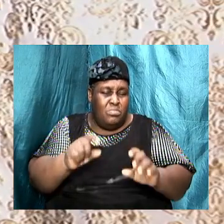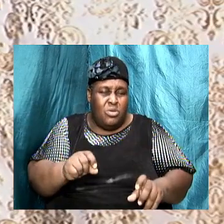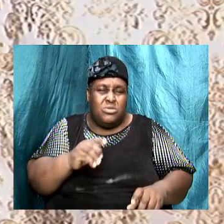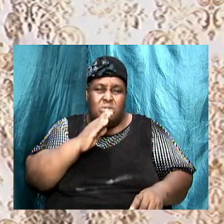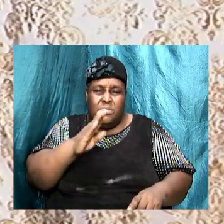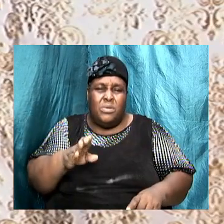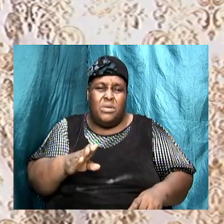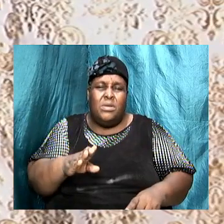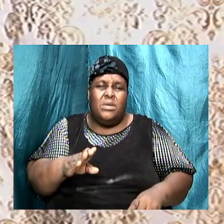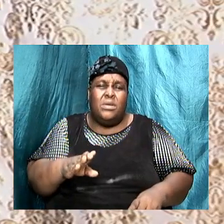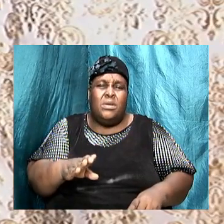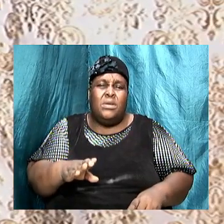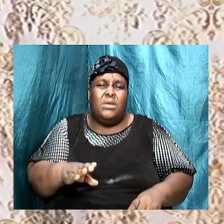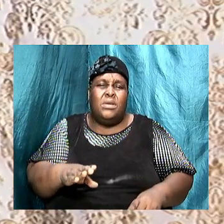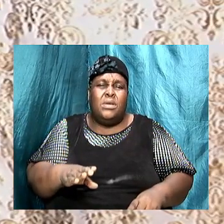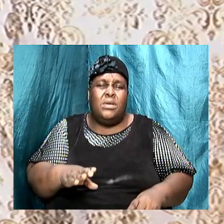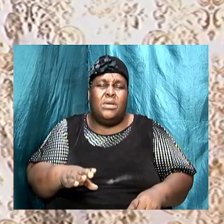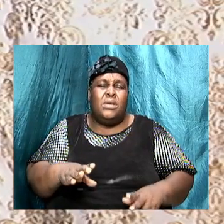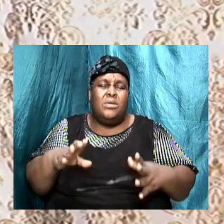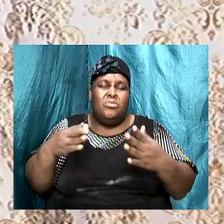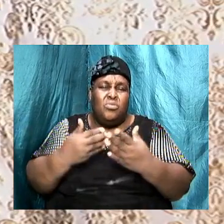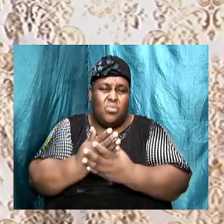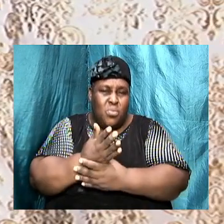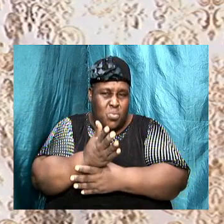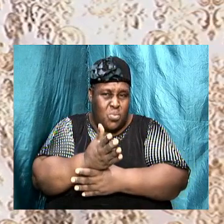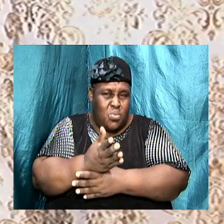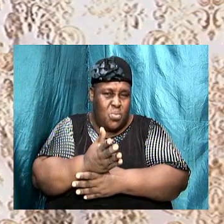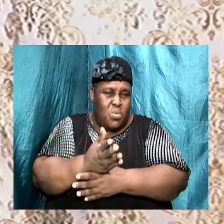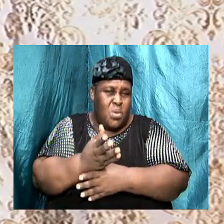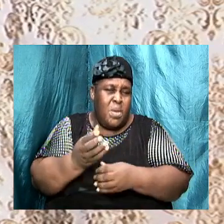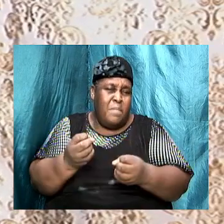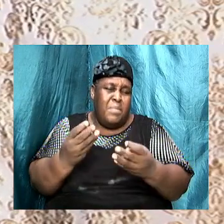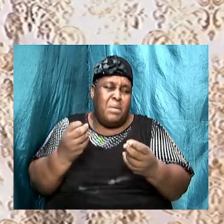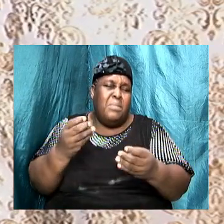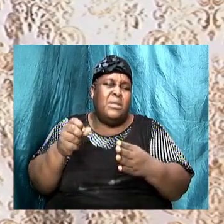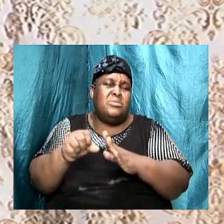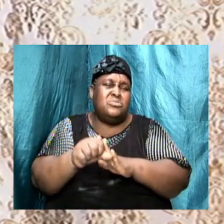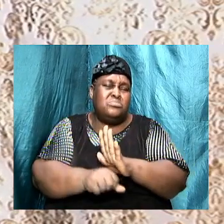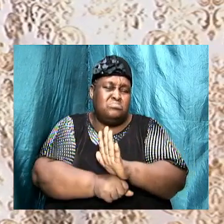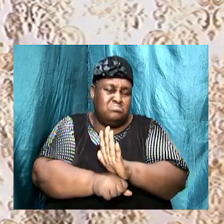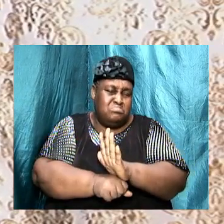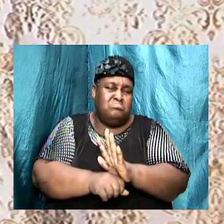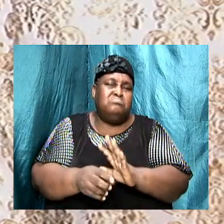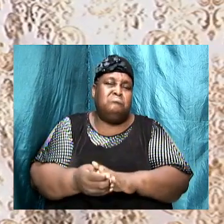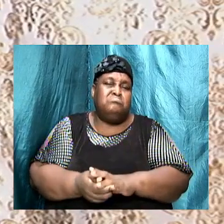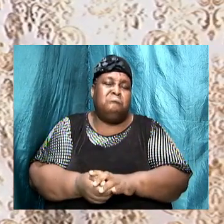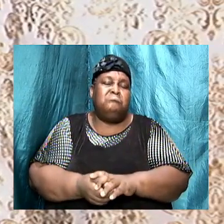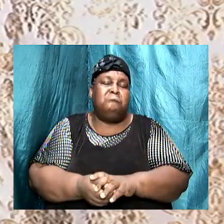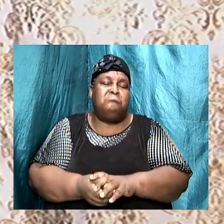be consistent through the whole tenure of scriptures. And that is how